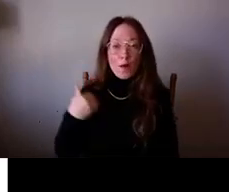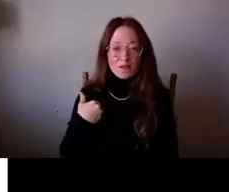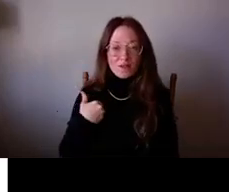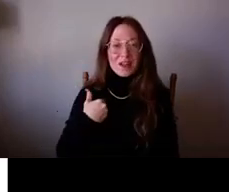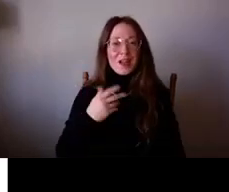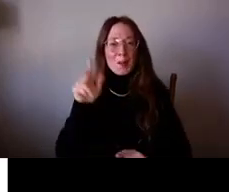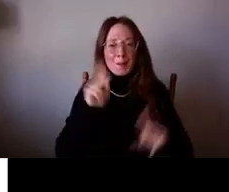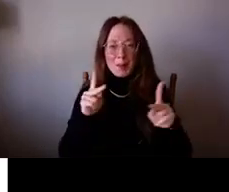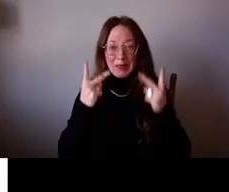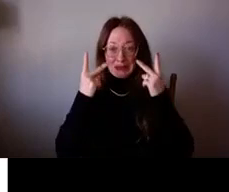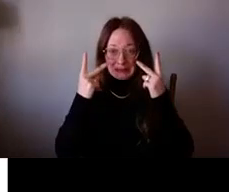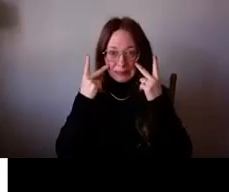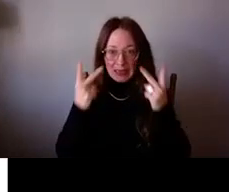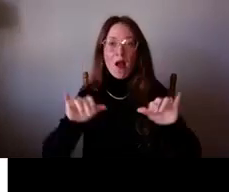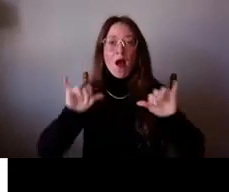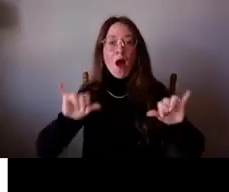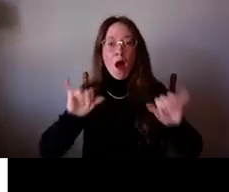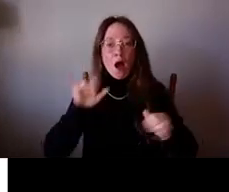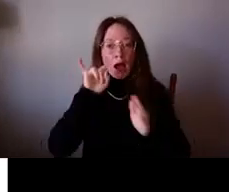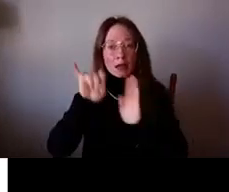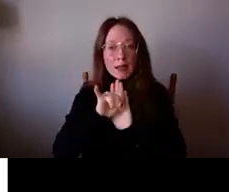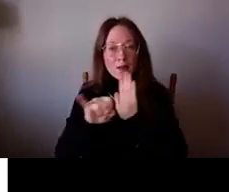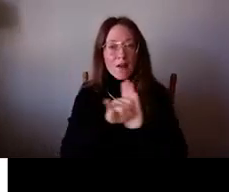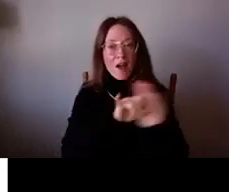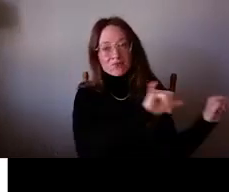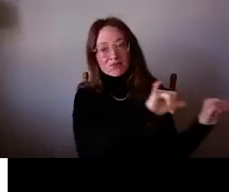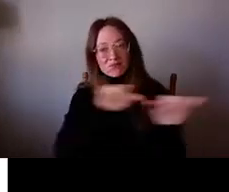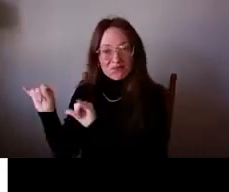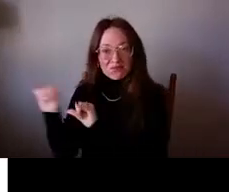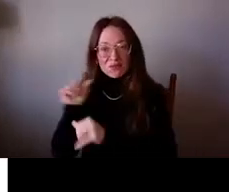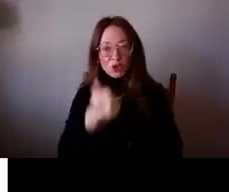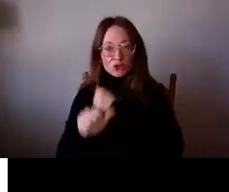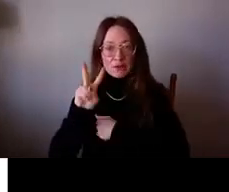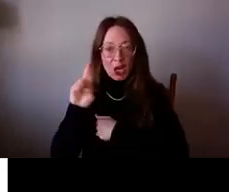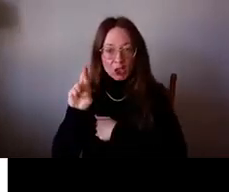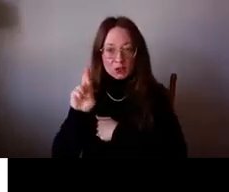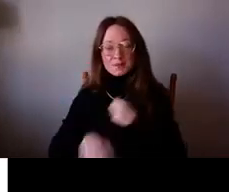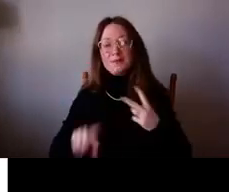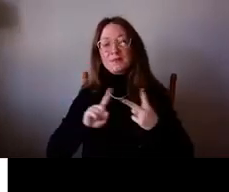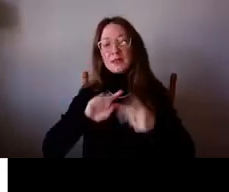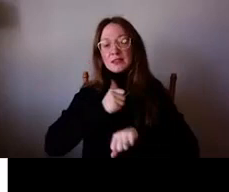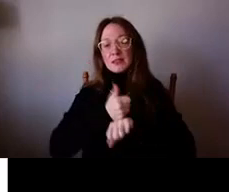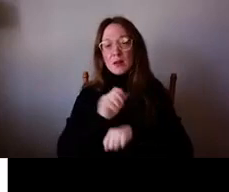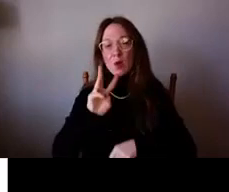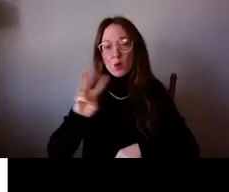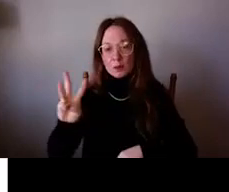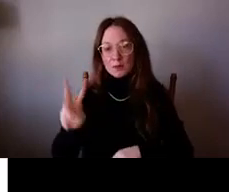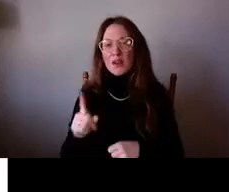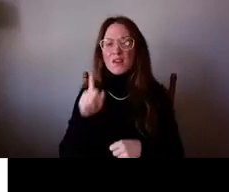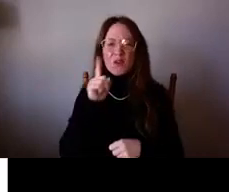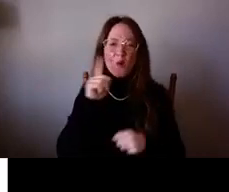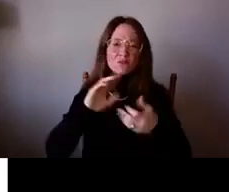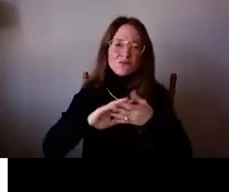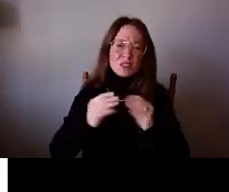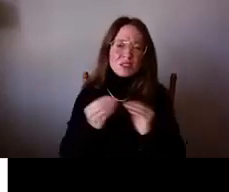programs in connection to VR. We also established a website for materials, events, and success stories. And the